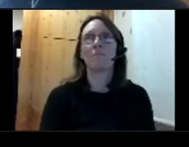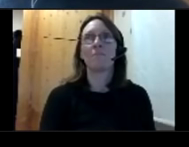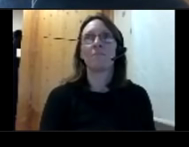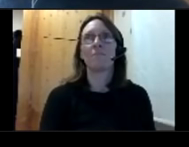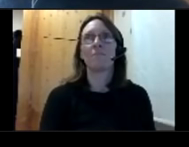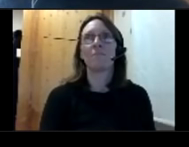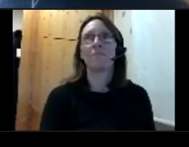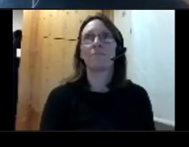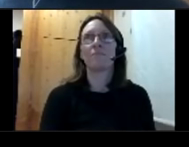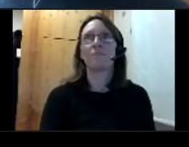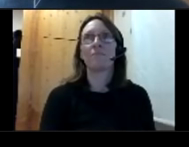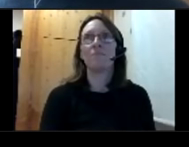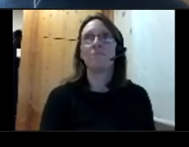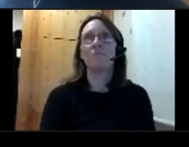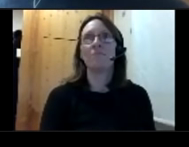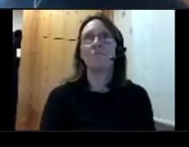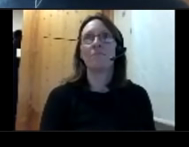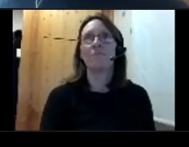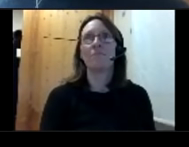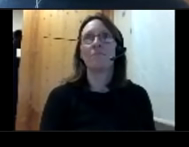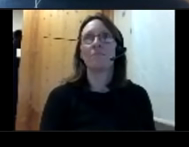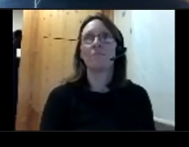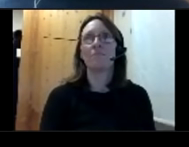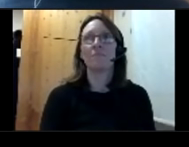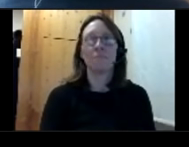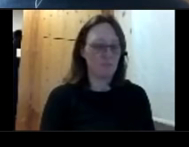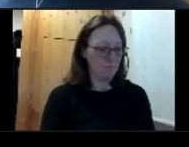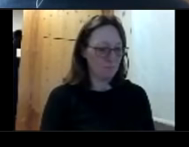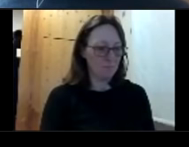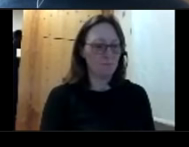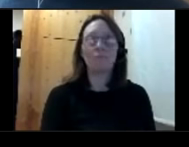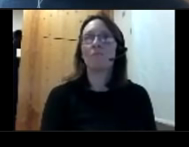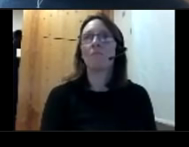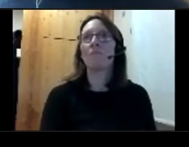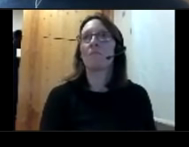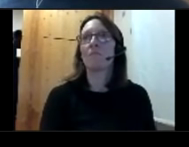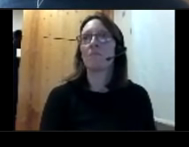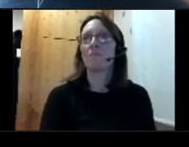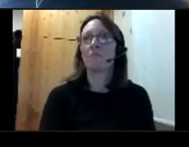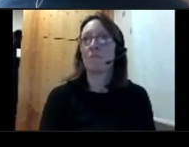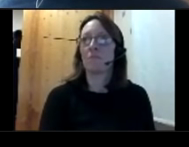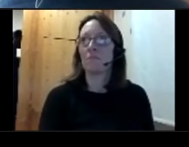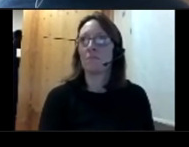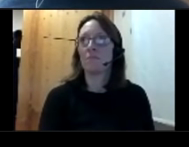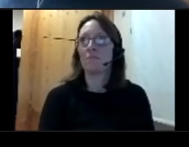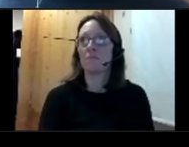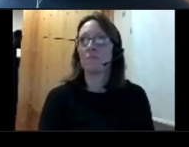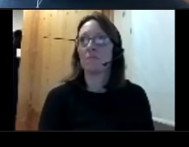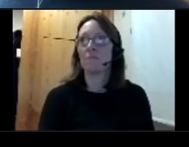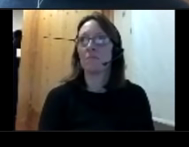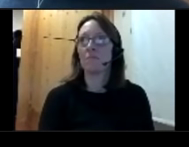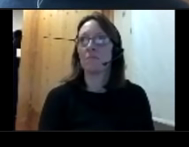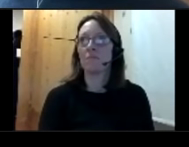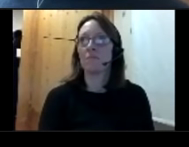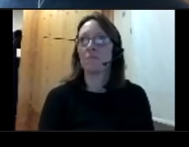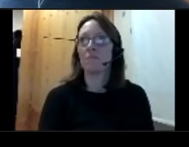are happening in a video clip that helps people who are blind. And having a transcript is very useful